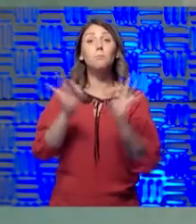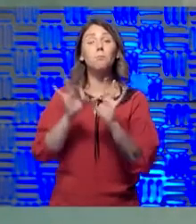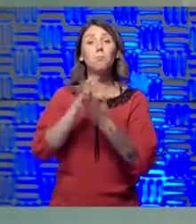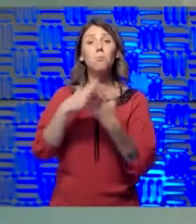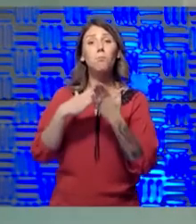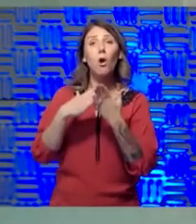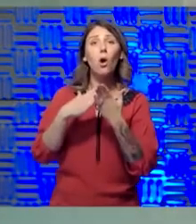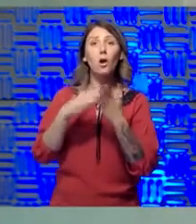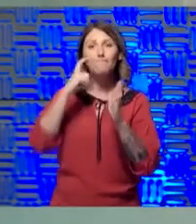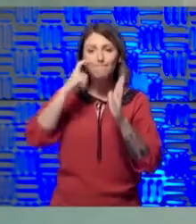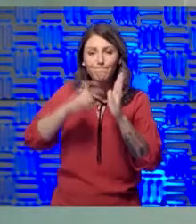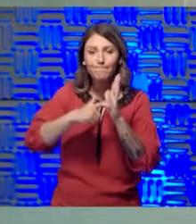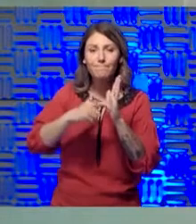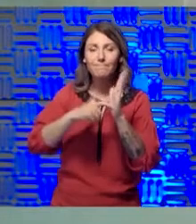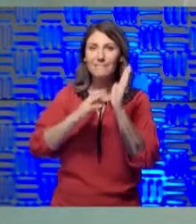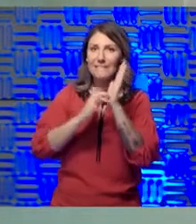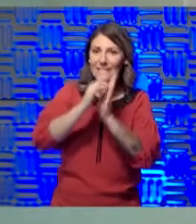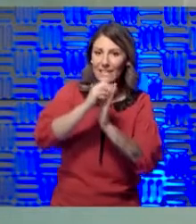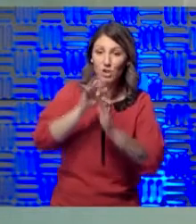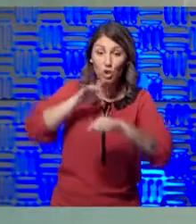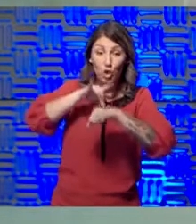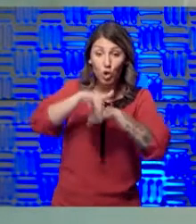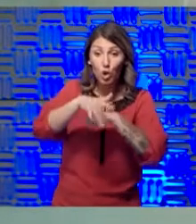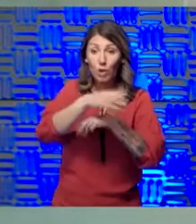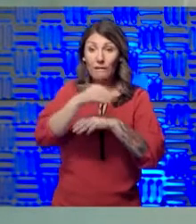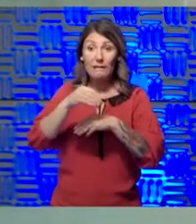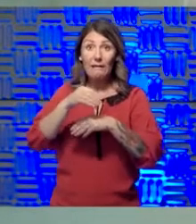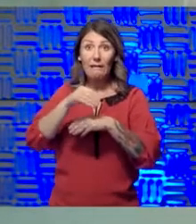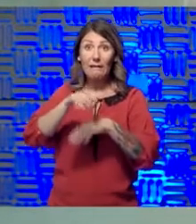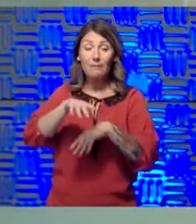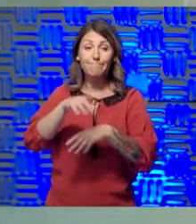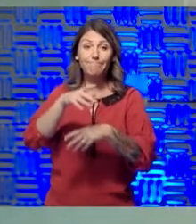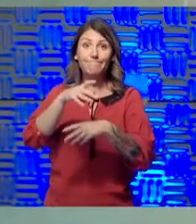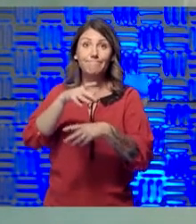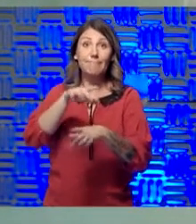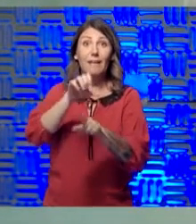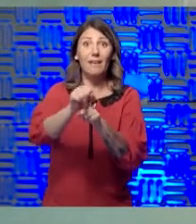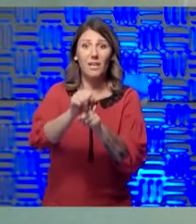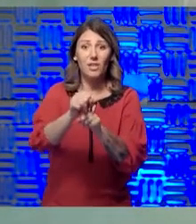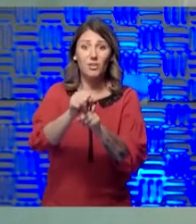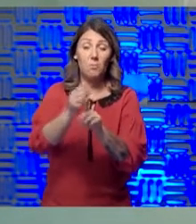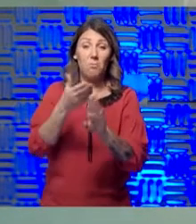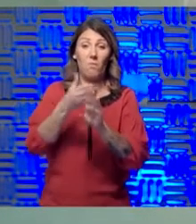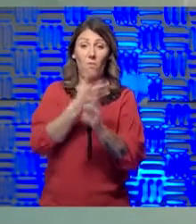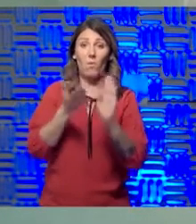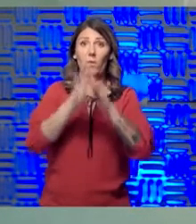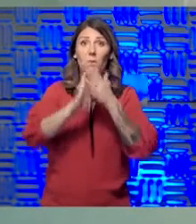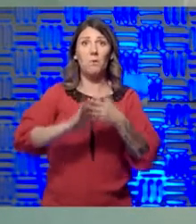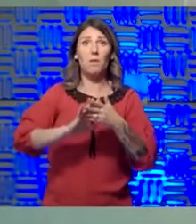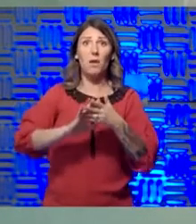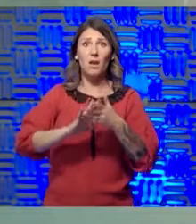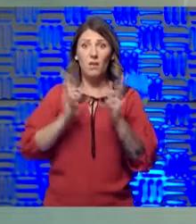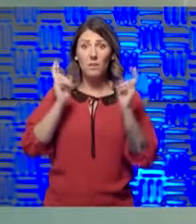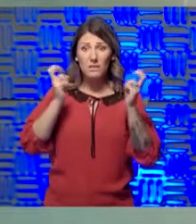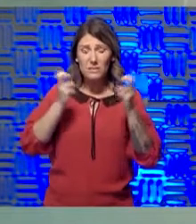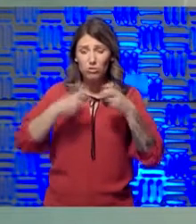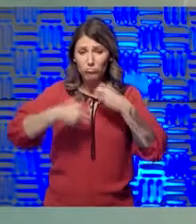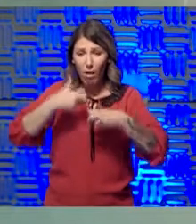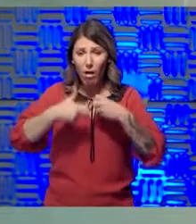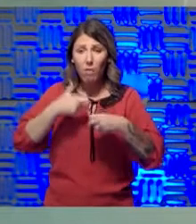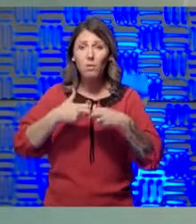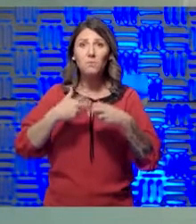detecting cancers early and getting in front before they become more and more problematic. And we've been able to detect